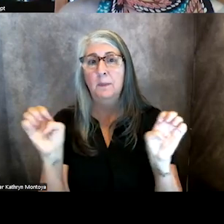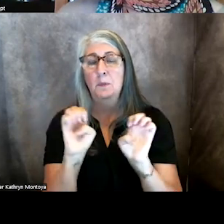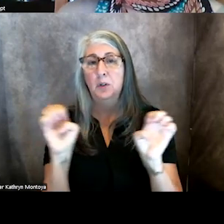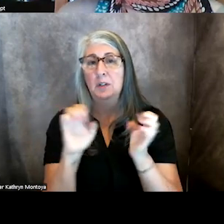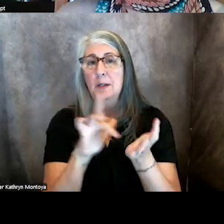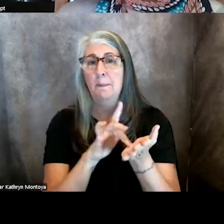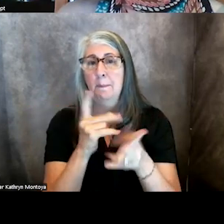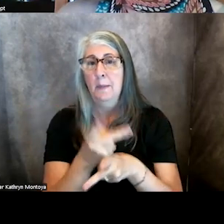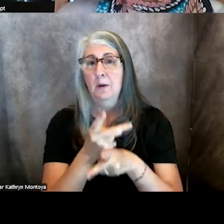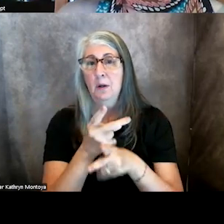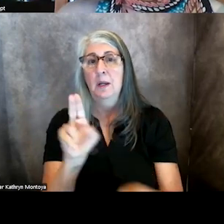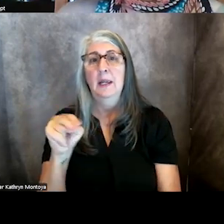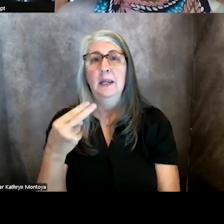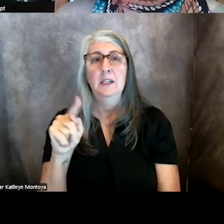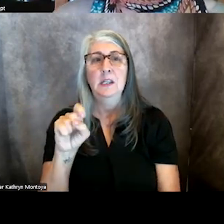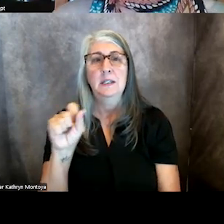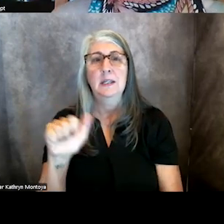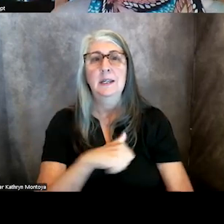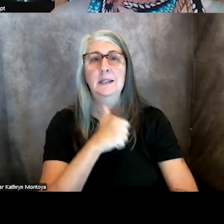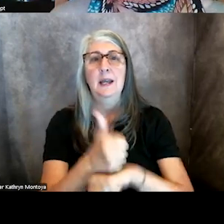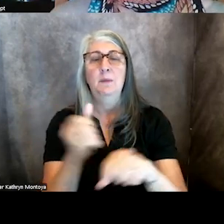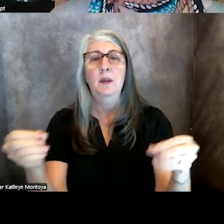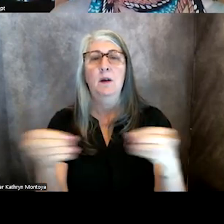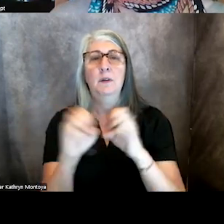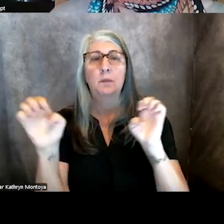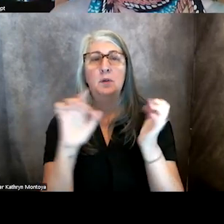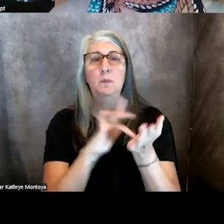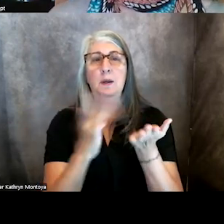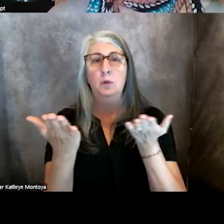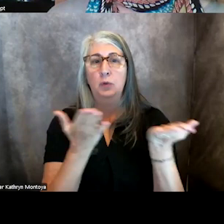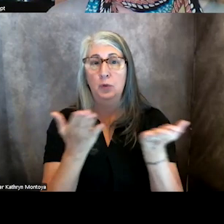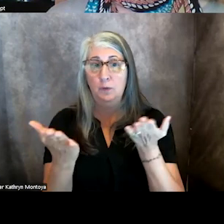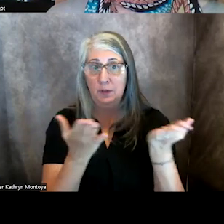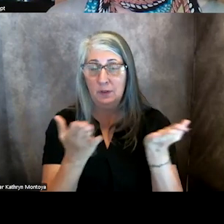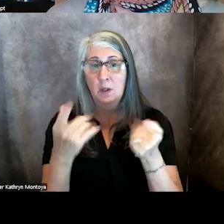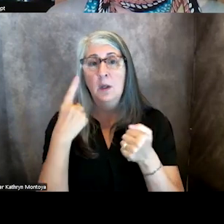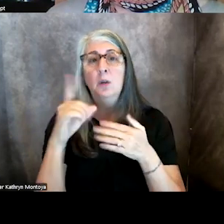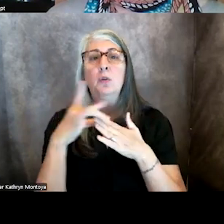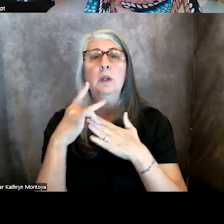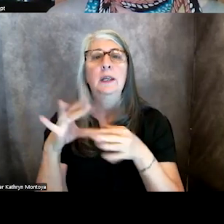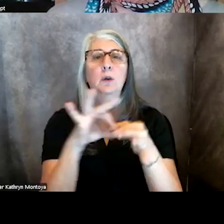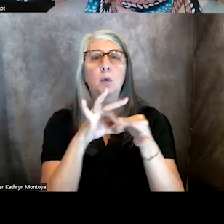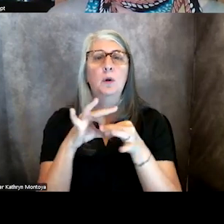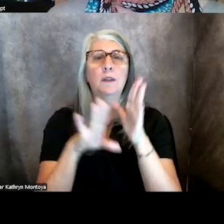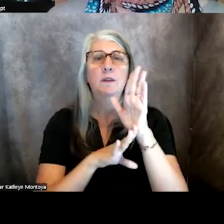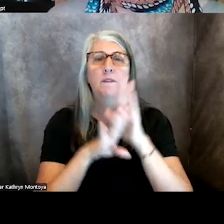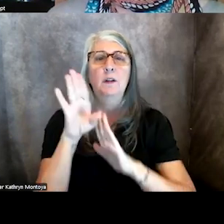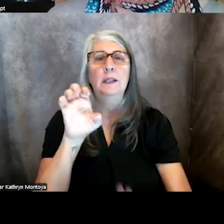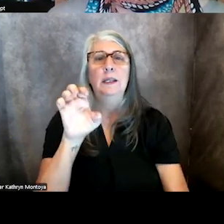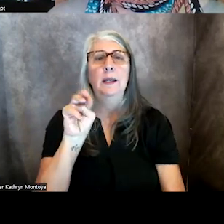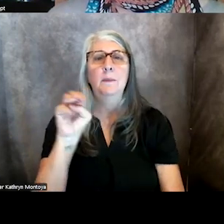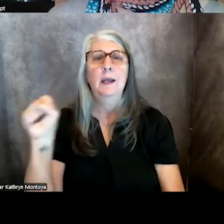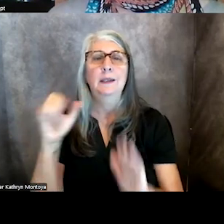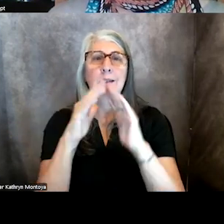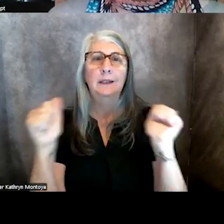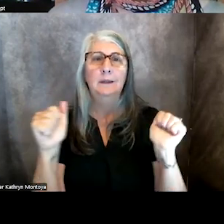care, NHTSA established the Office of Emergency Medical Services to lead and coordinate the development of EMS